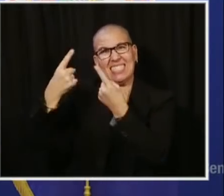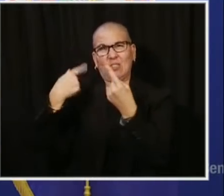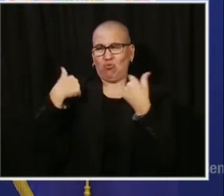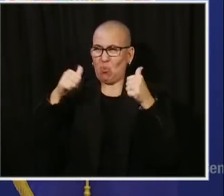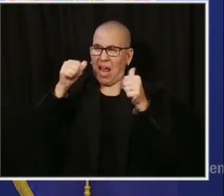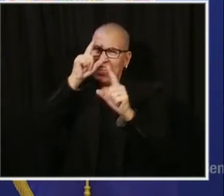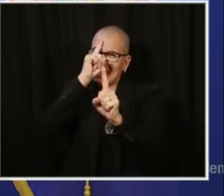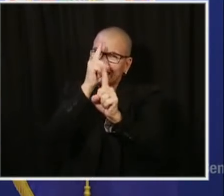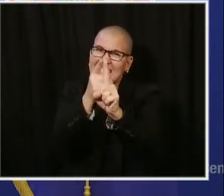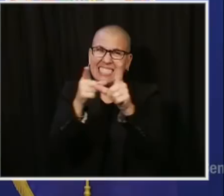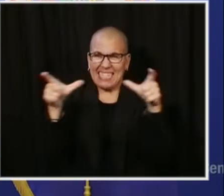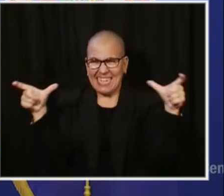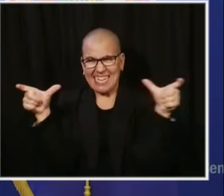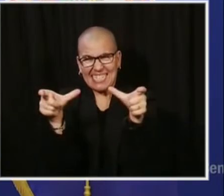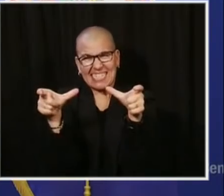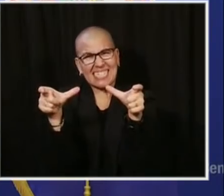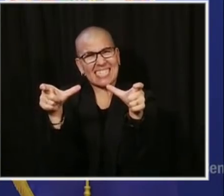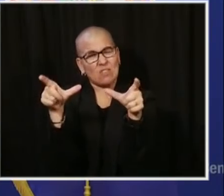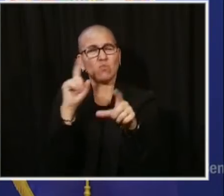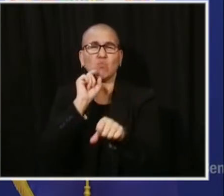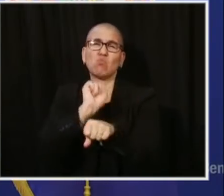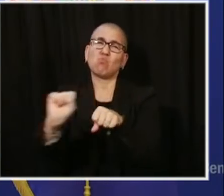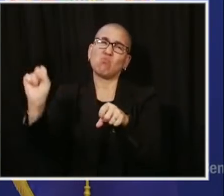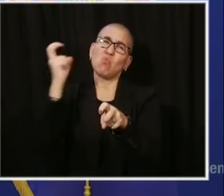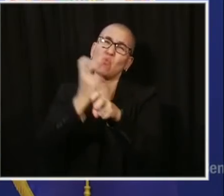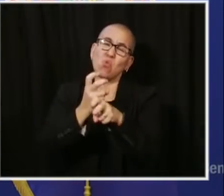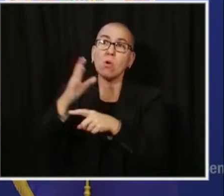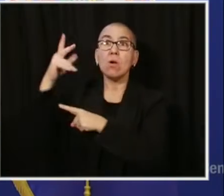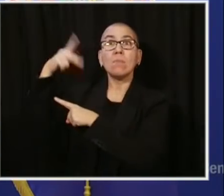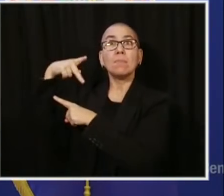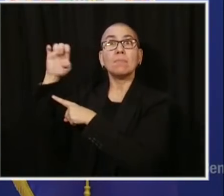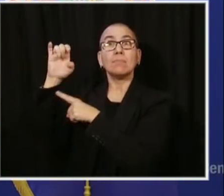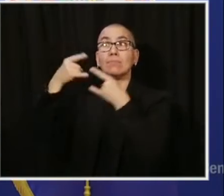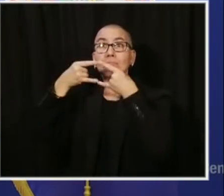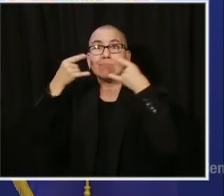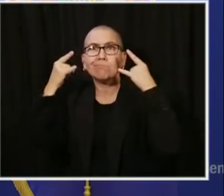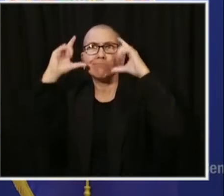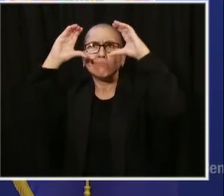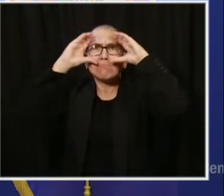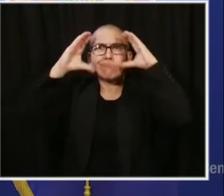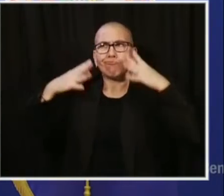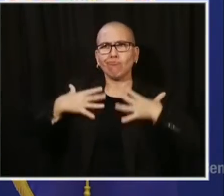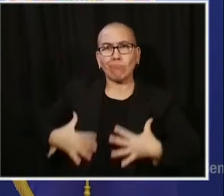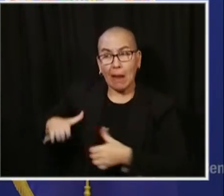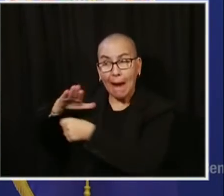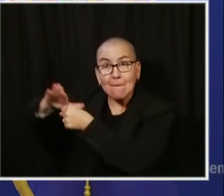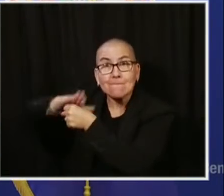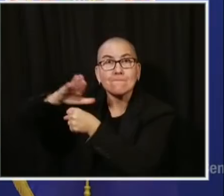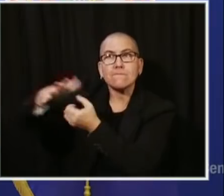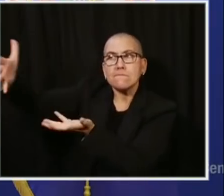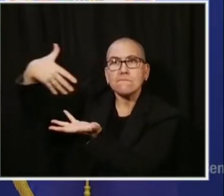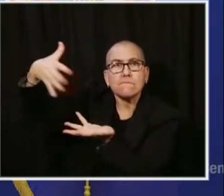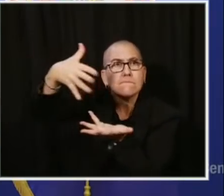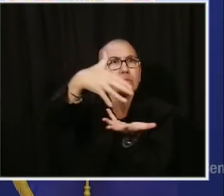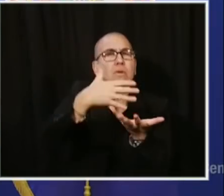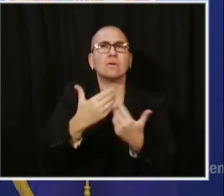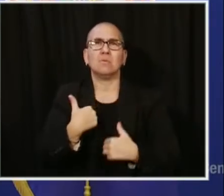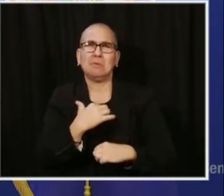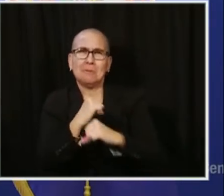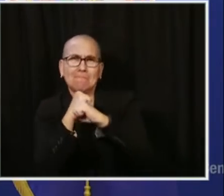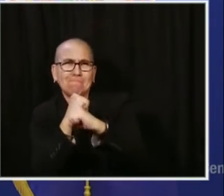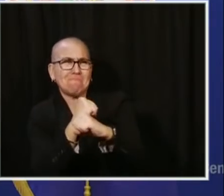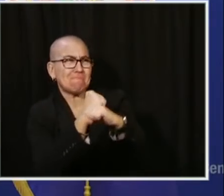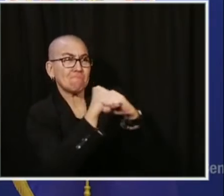to make sure that the personal protective equipment was there, and that we protected those frontline workers, the nurses,